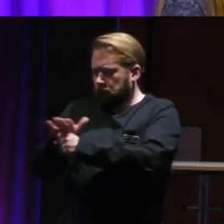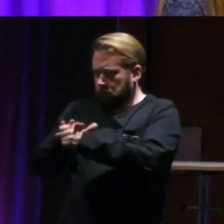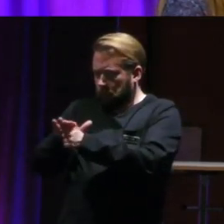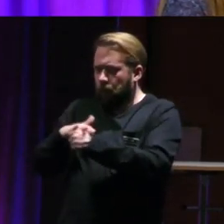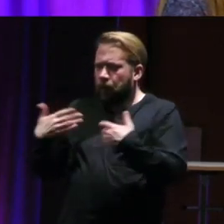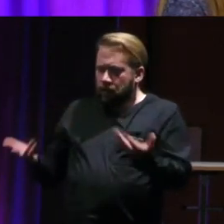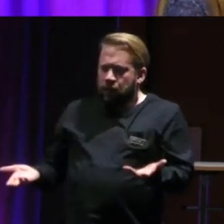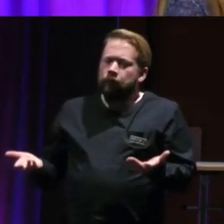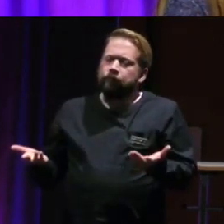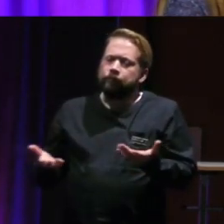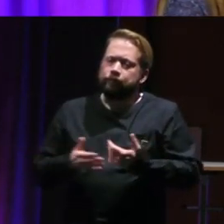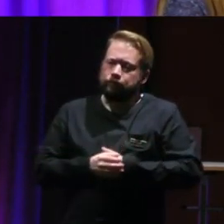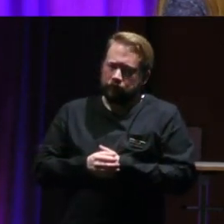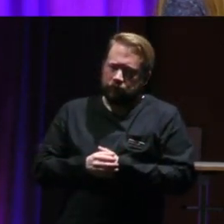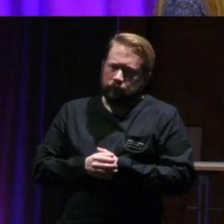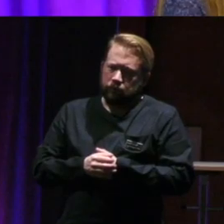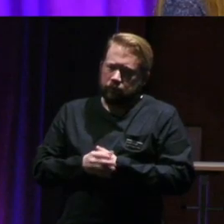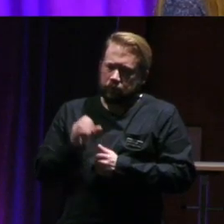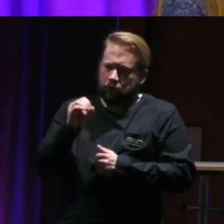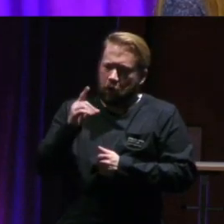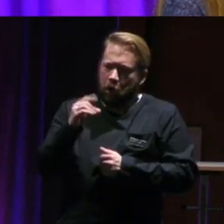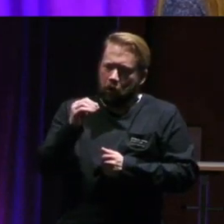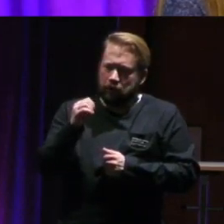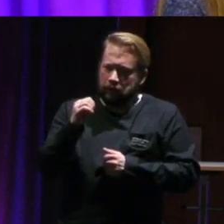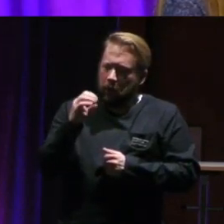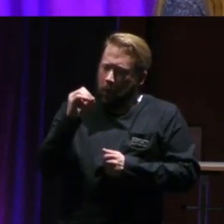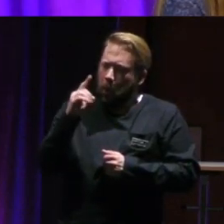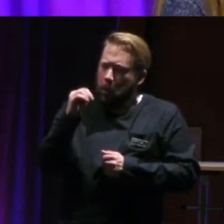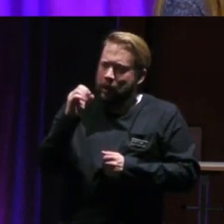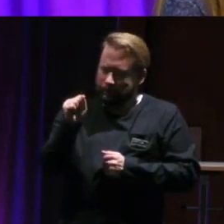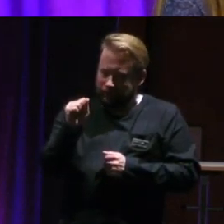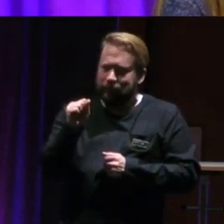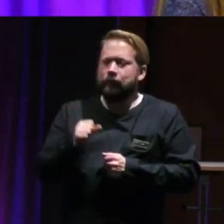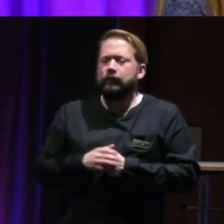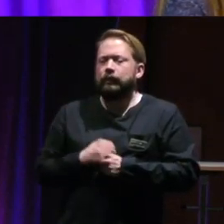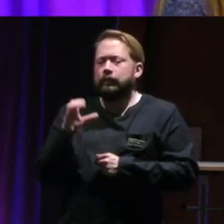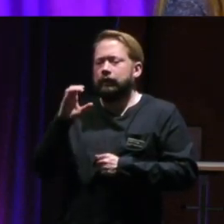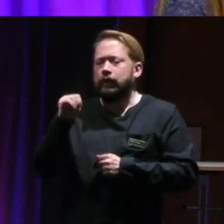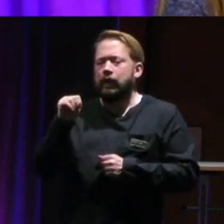Oleg Sentsov, the Ukrainian film director.